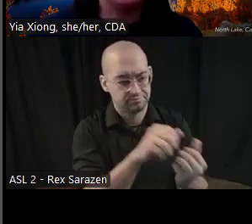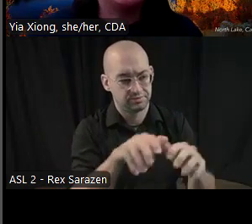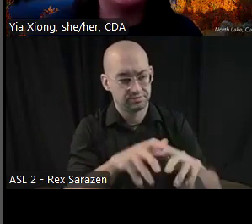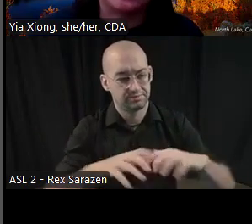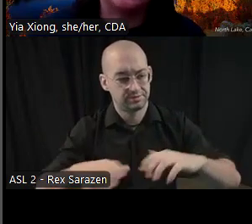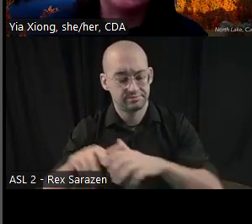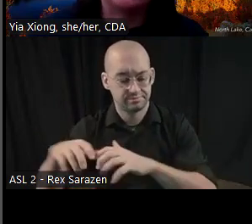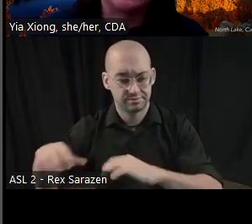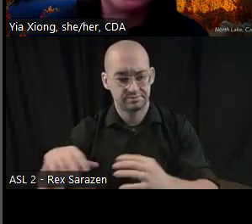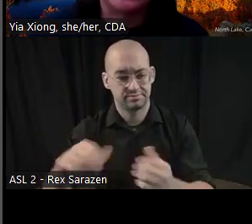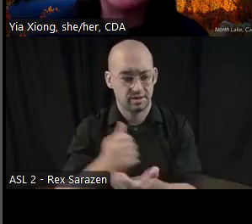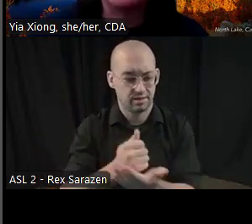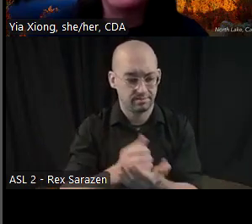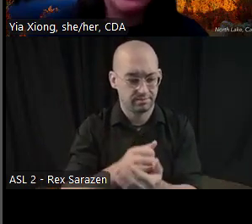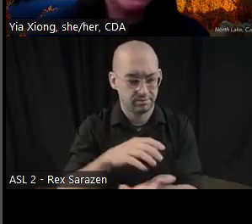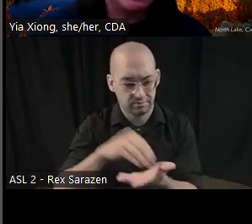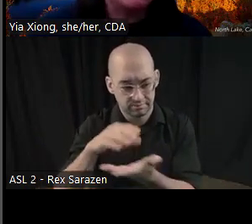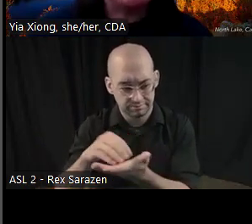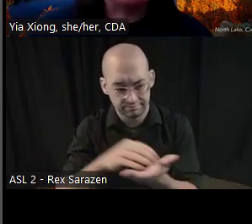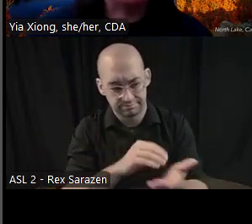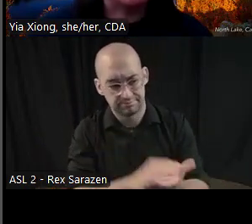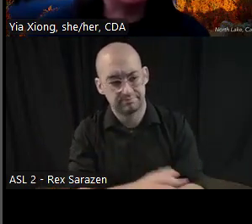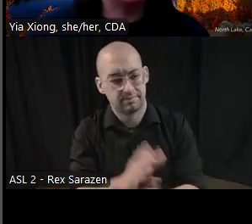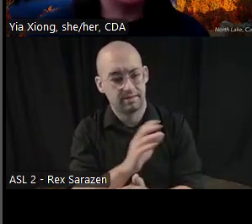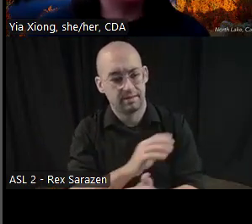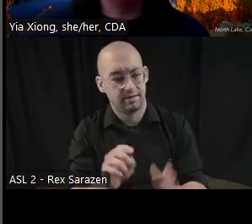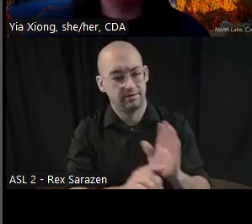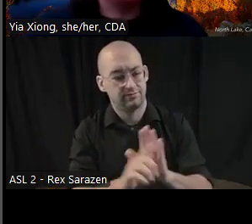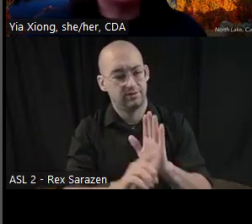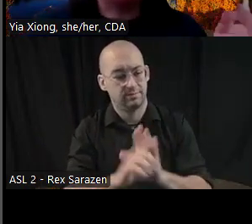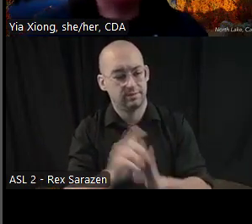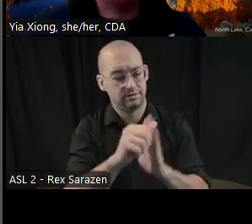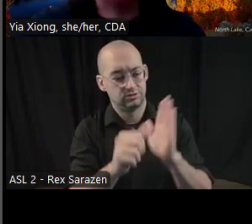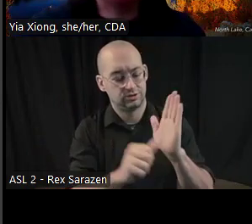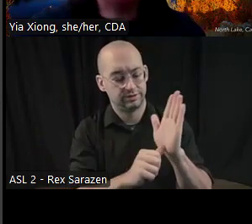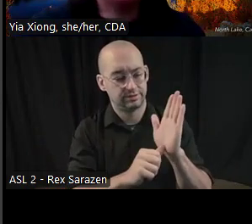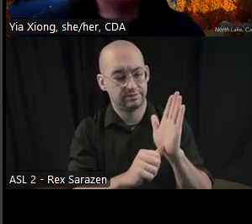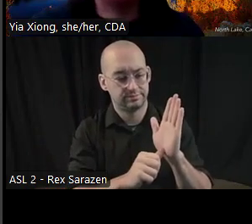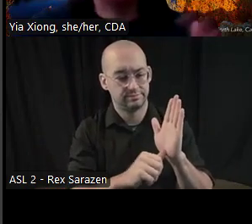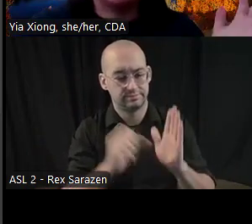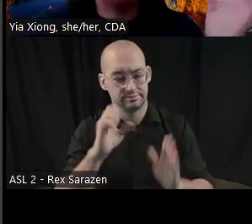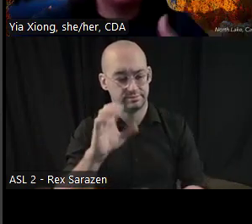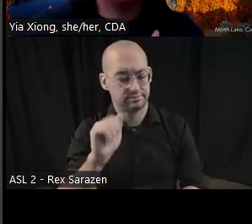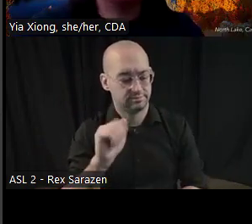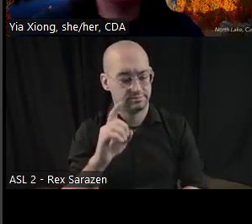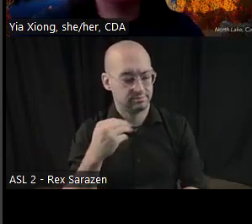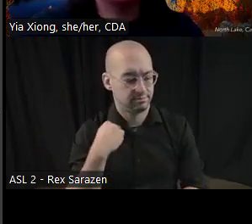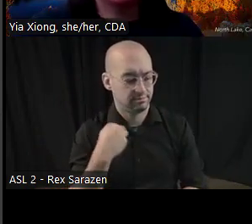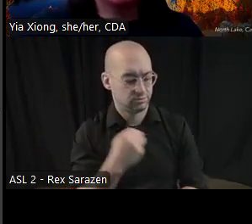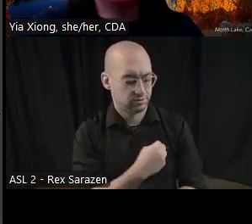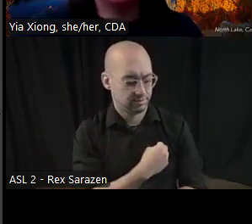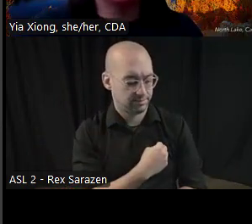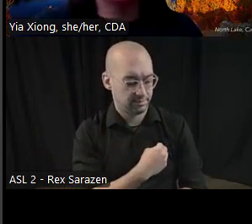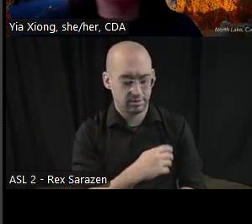the ad lib agenda items. And then again, the ECAD membership, I'm not going to go through